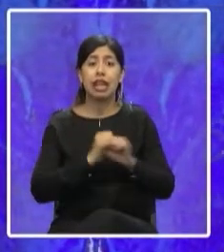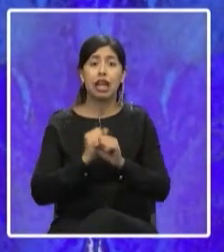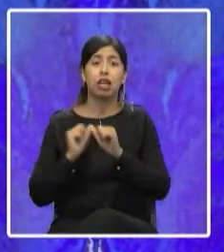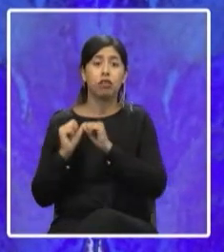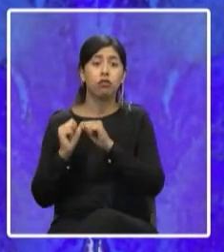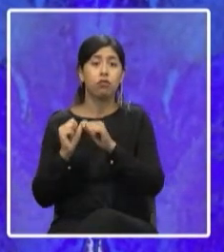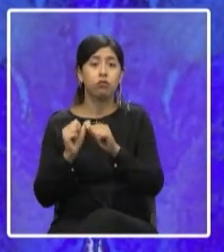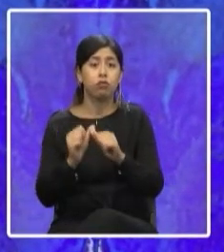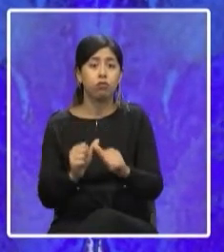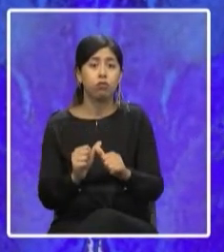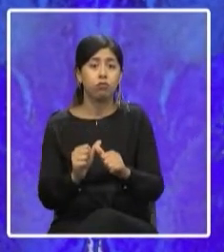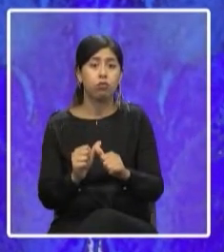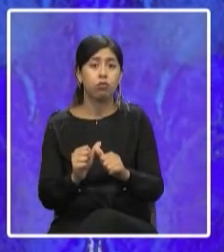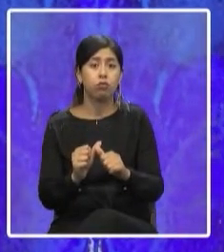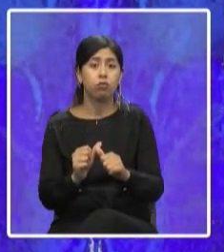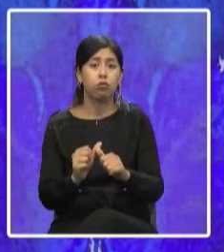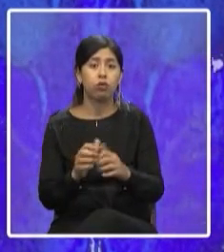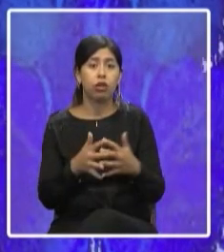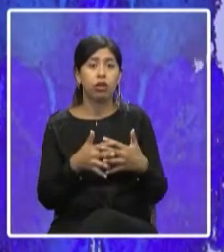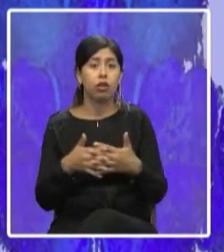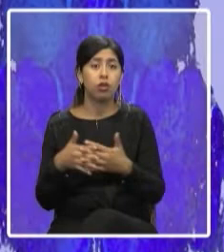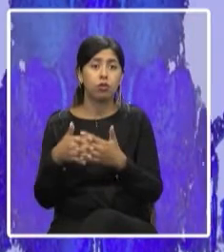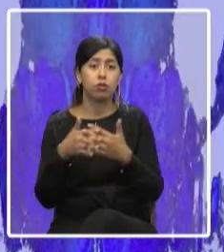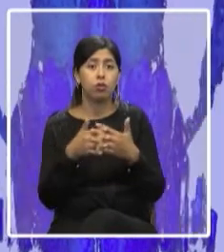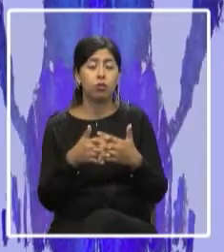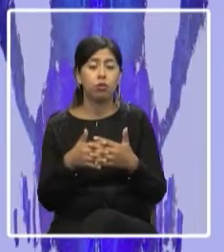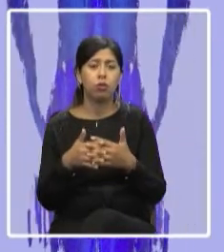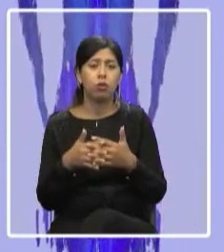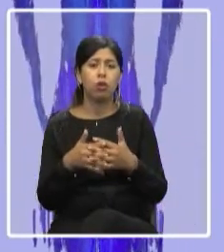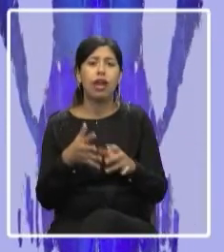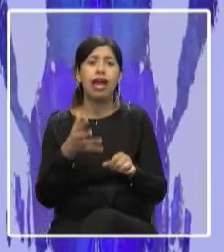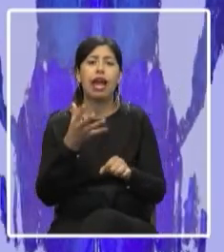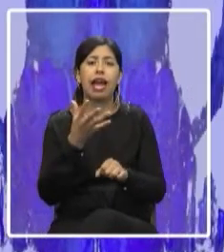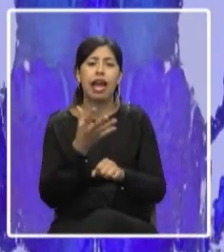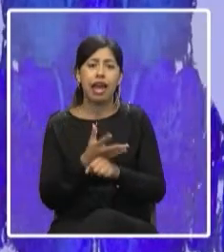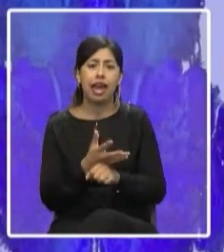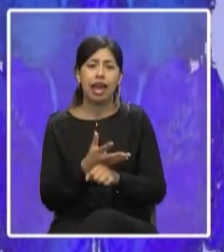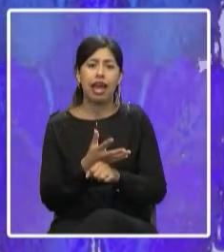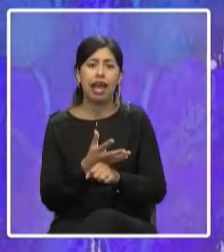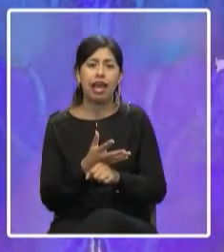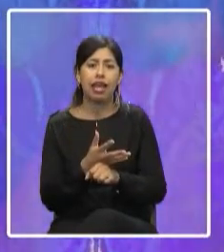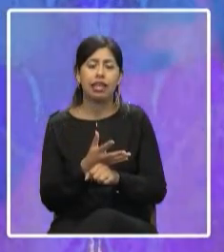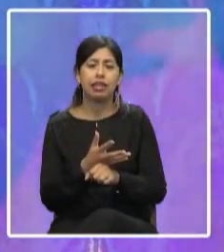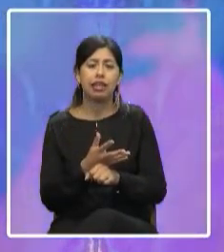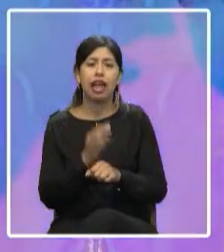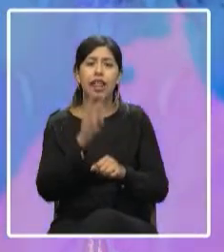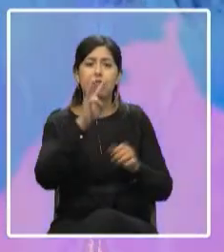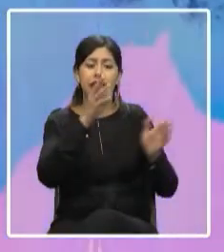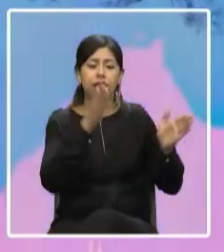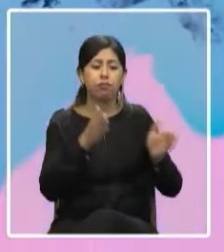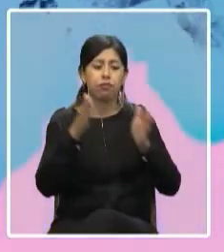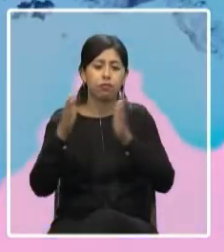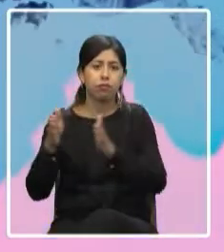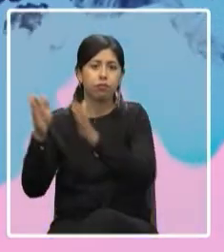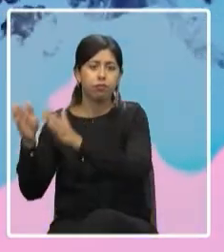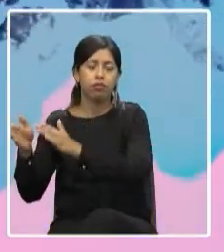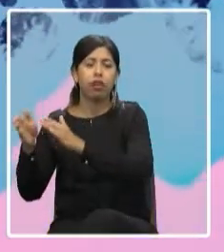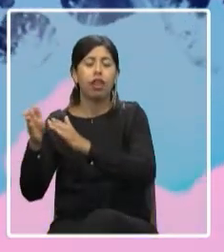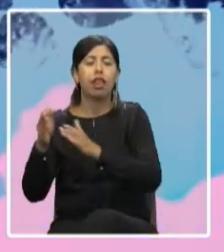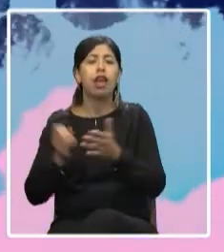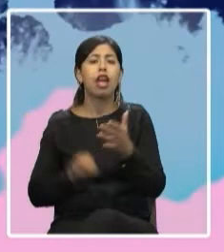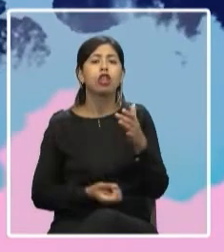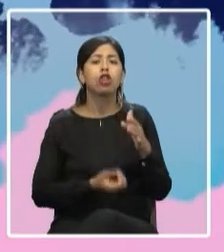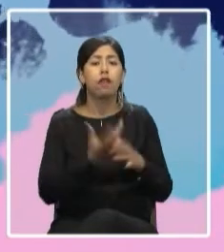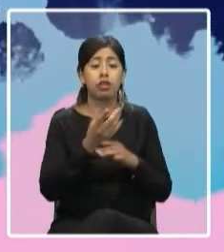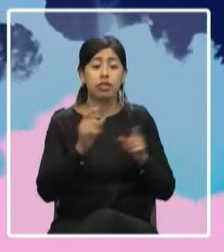been basically 3 different eras of innovation. In the first part of the 20th century, it was the machine age, new